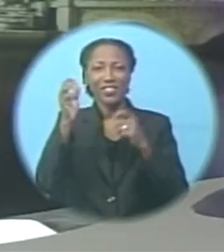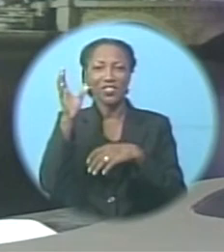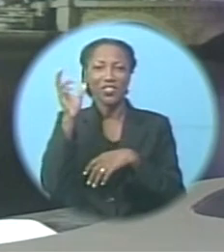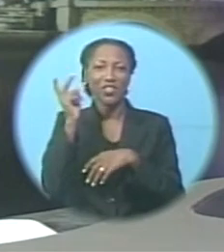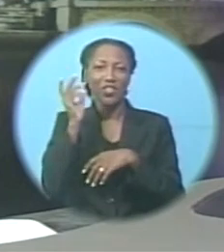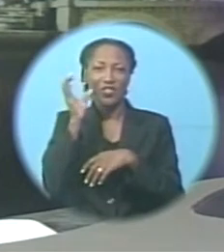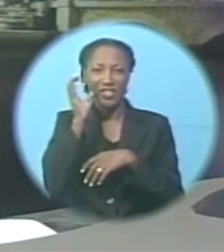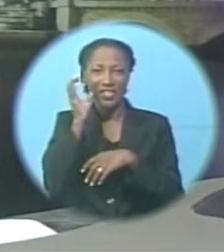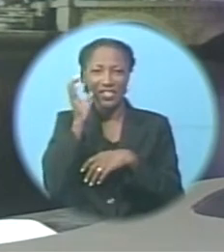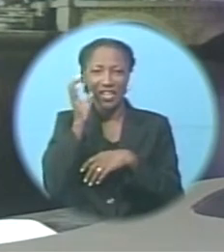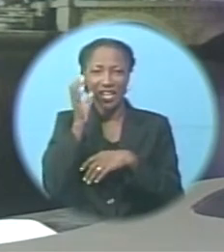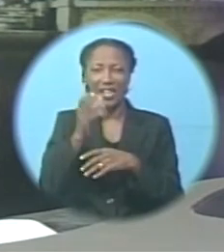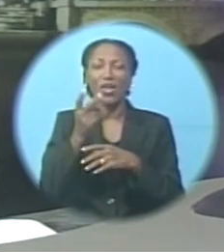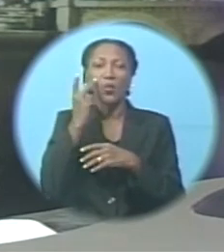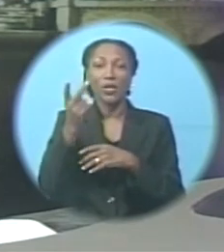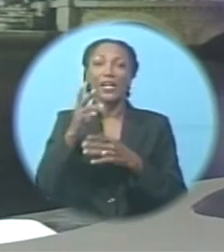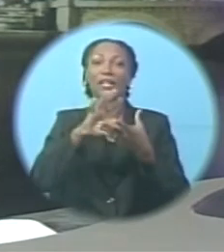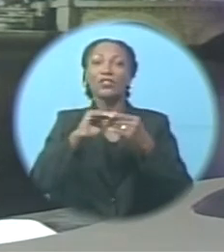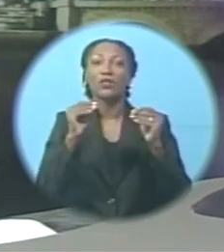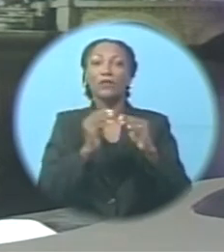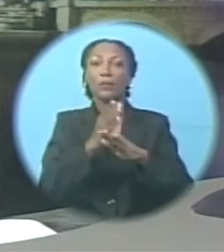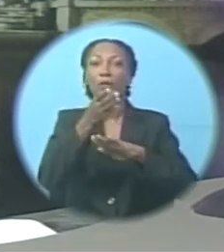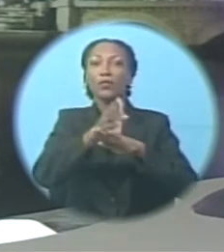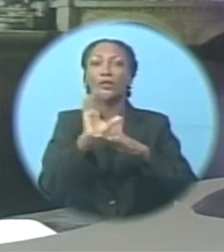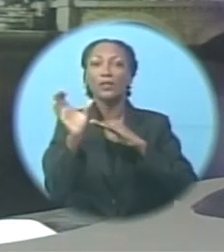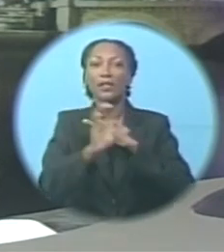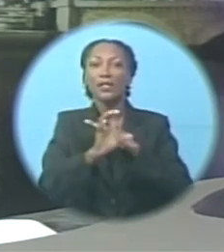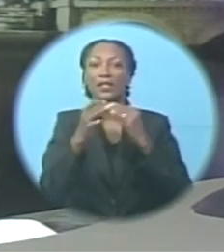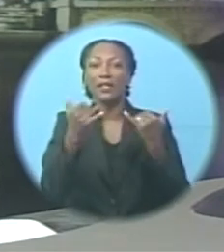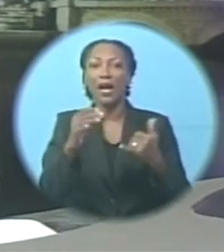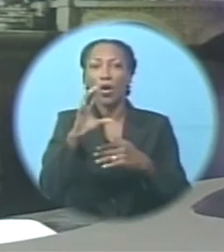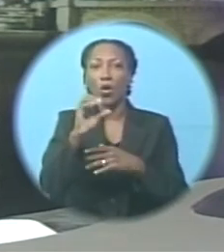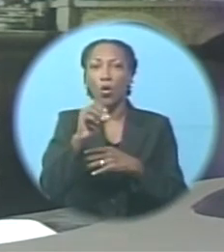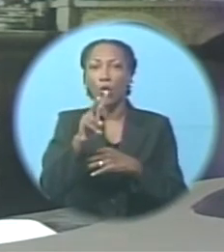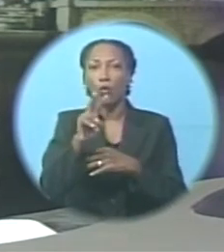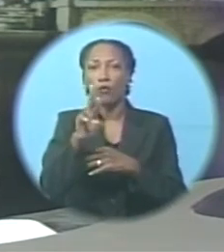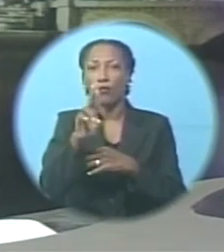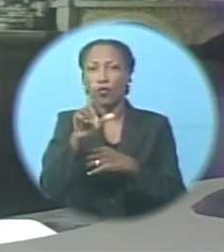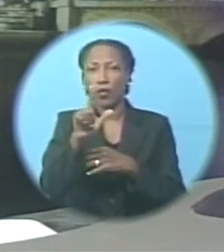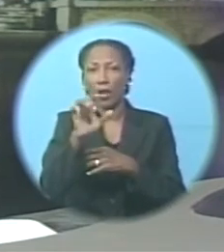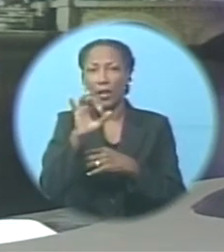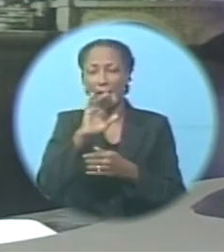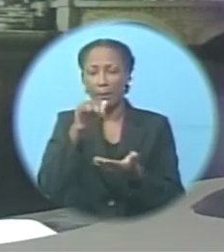look at stories from across our region. But before we get there, here's a tip from Coverley Medical Center.